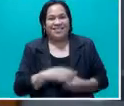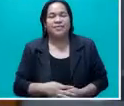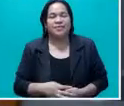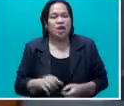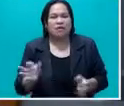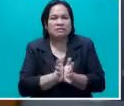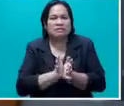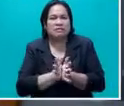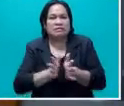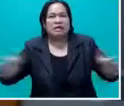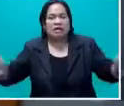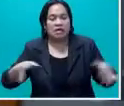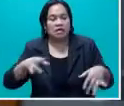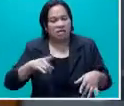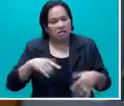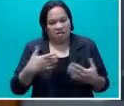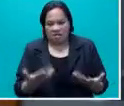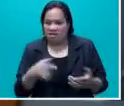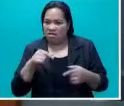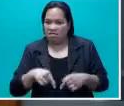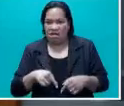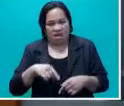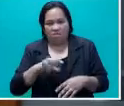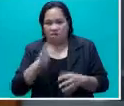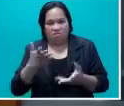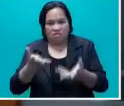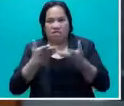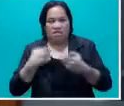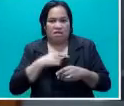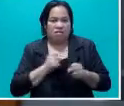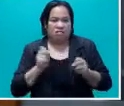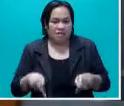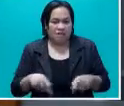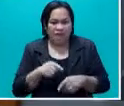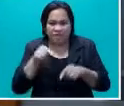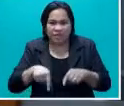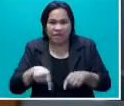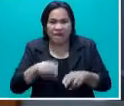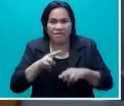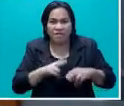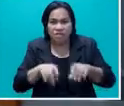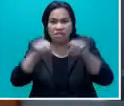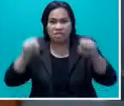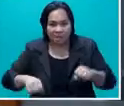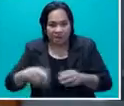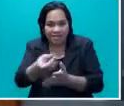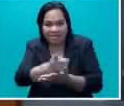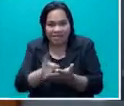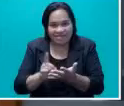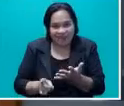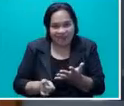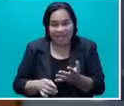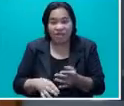Speaker, we have been denied that. Our system has been designed in such a way that